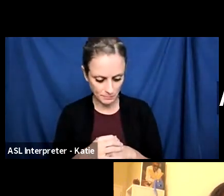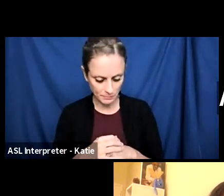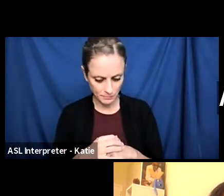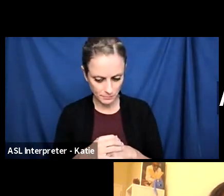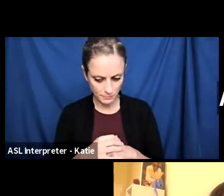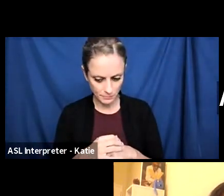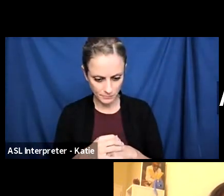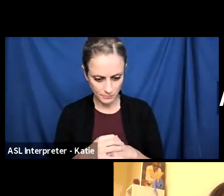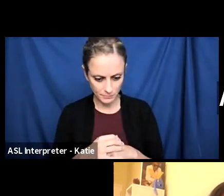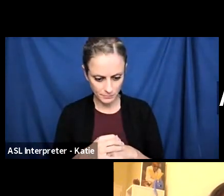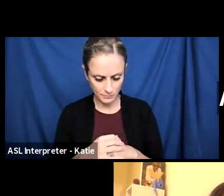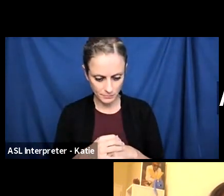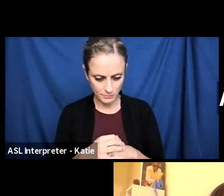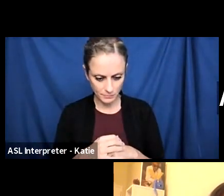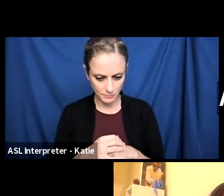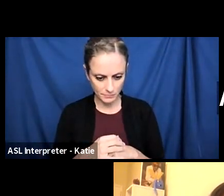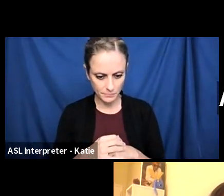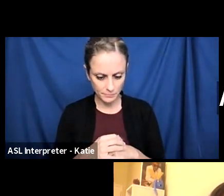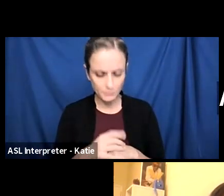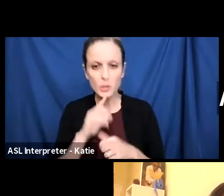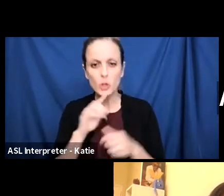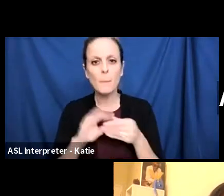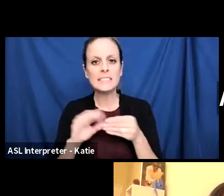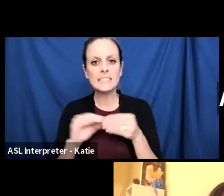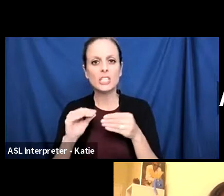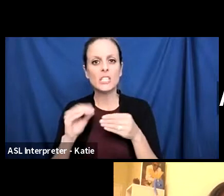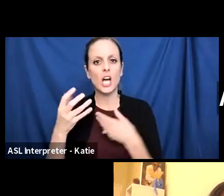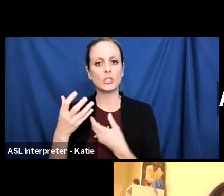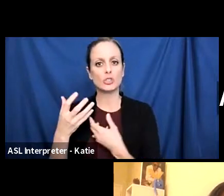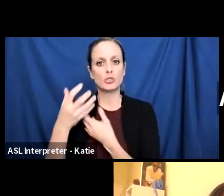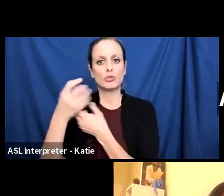mentioned trusted messengers.